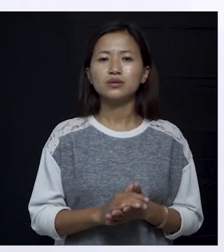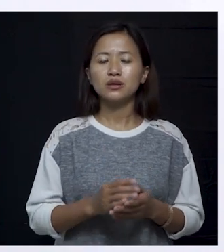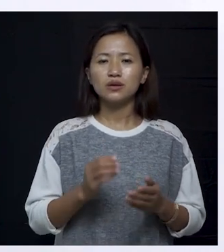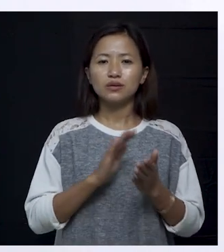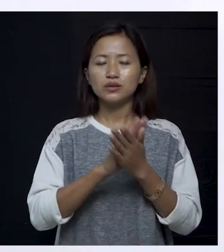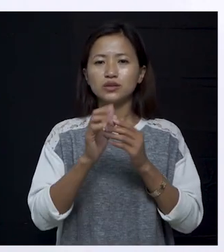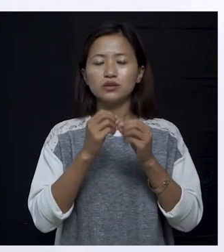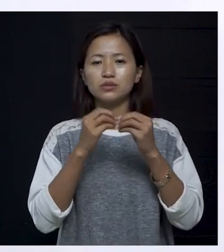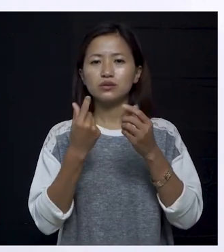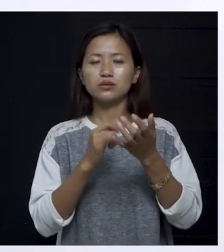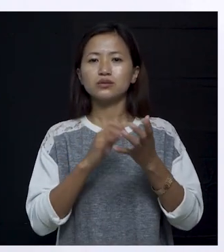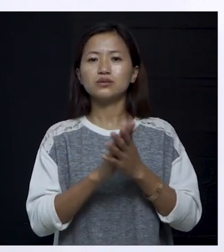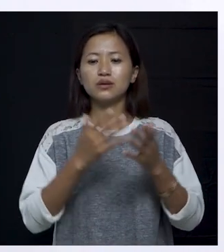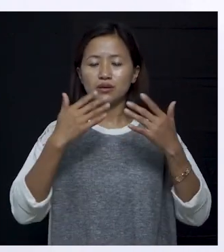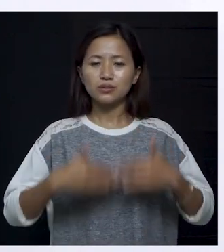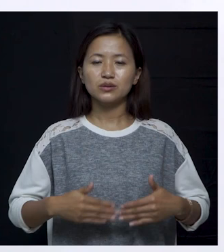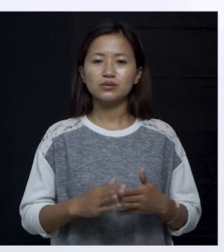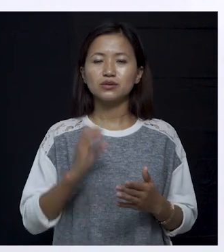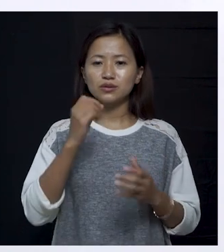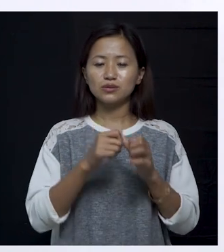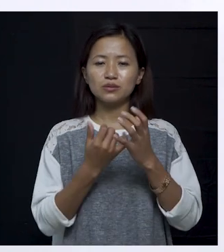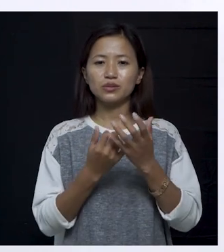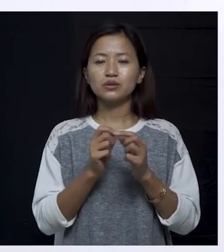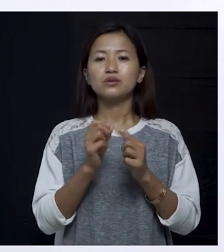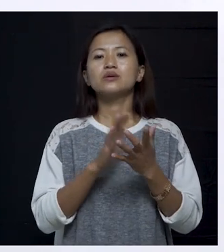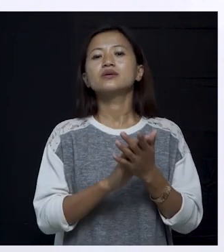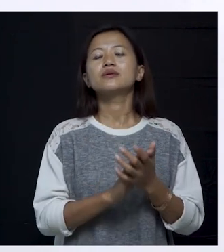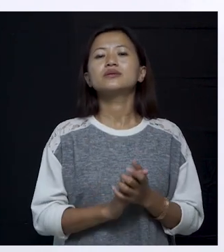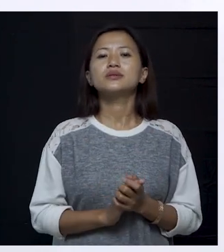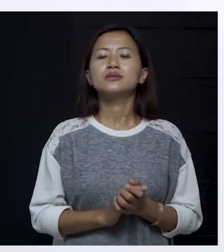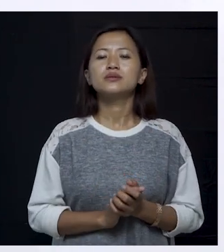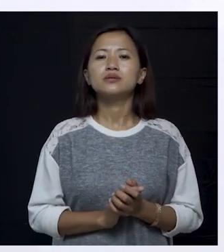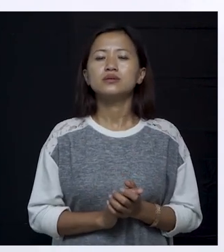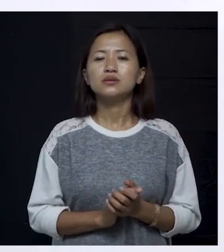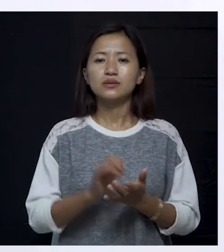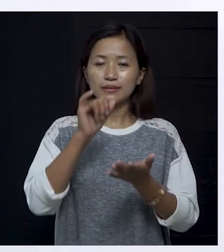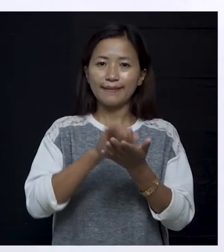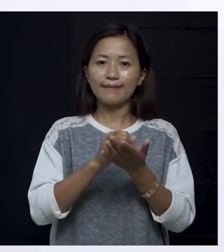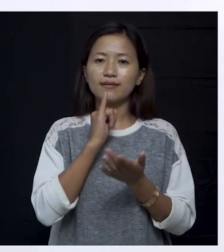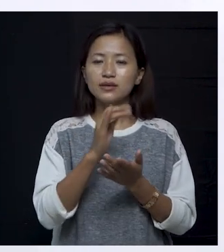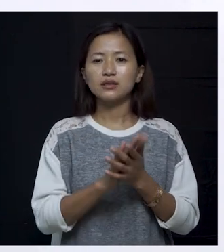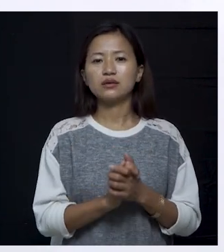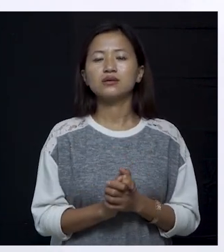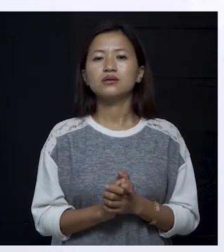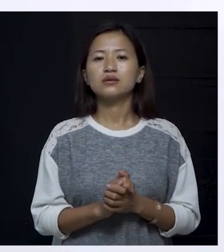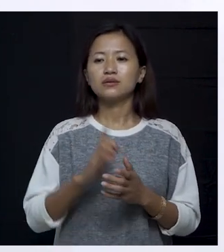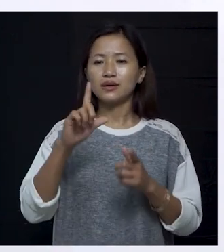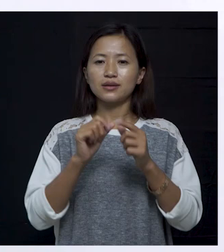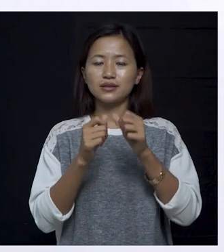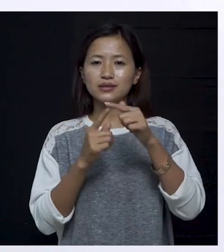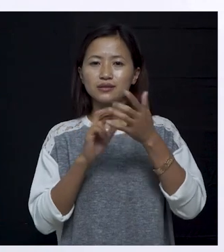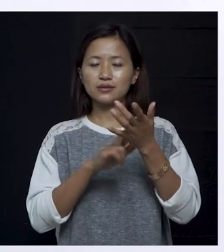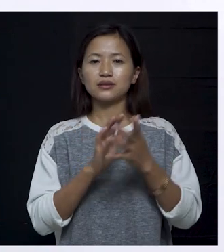habeas corpus, okay? Habeas corpus. Now, habeas corpus, that is a Latin language,